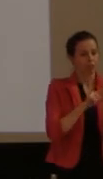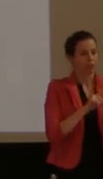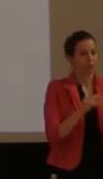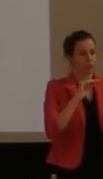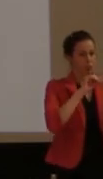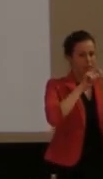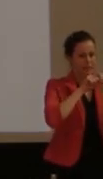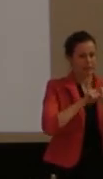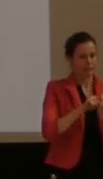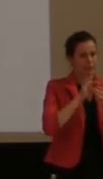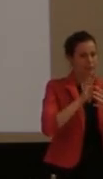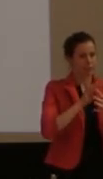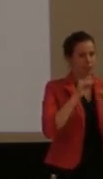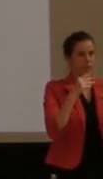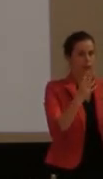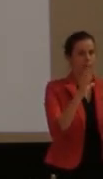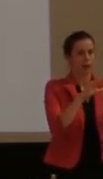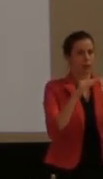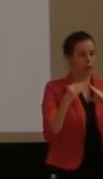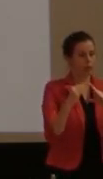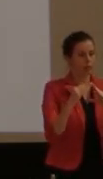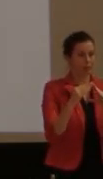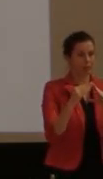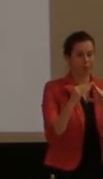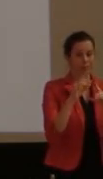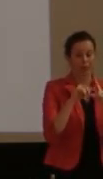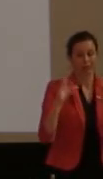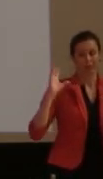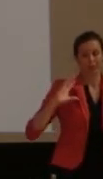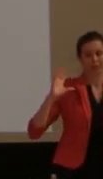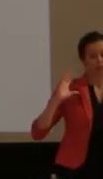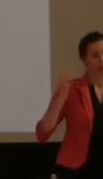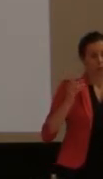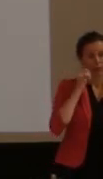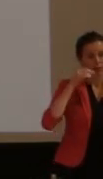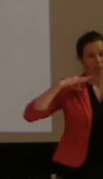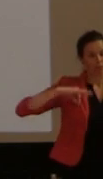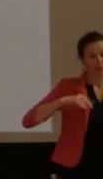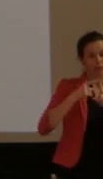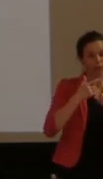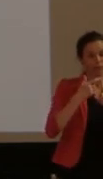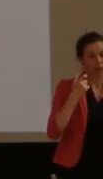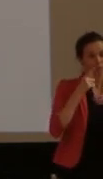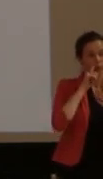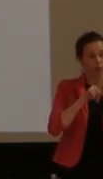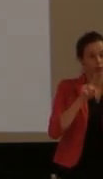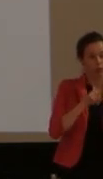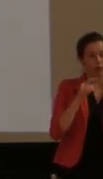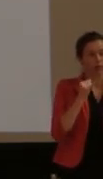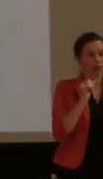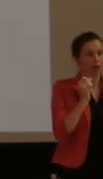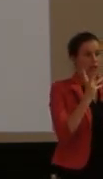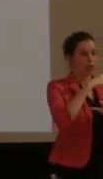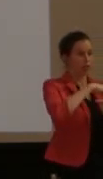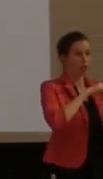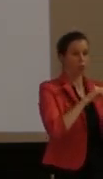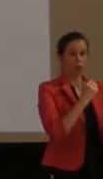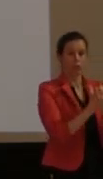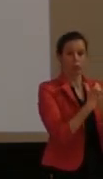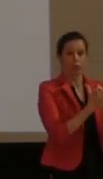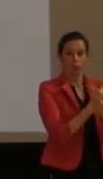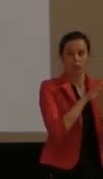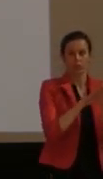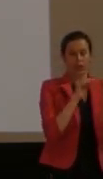opportunity for communities that have historically not benefited from research to now be included in studies that may lead to new